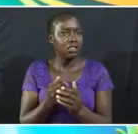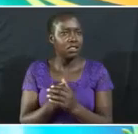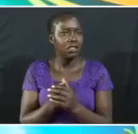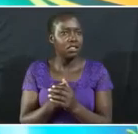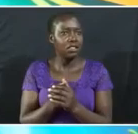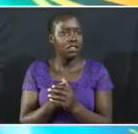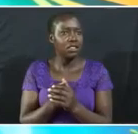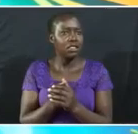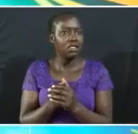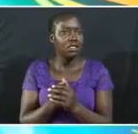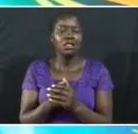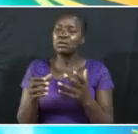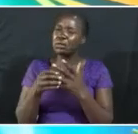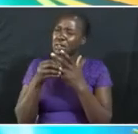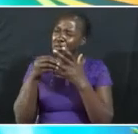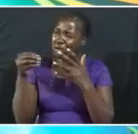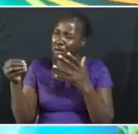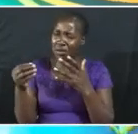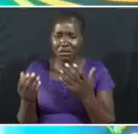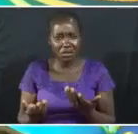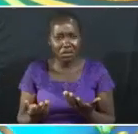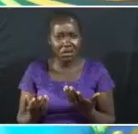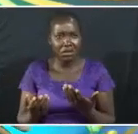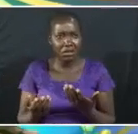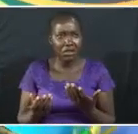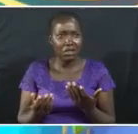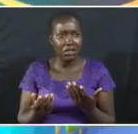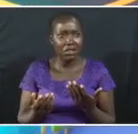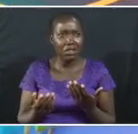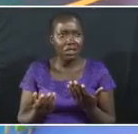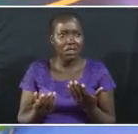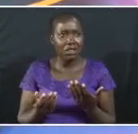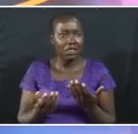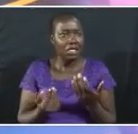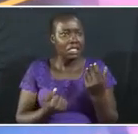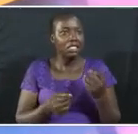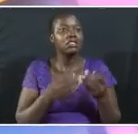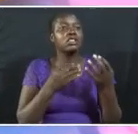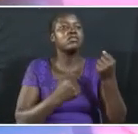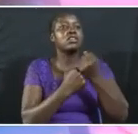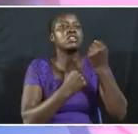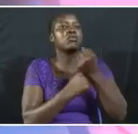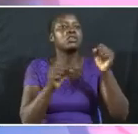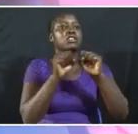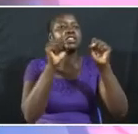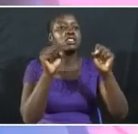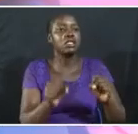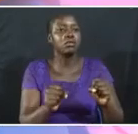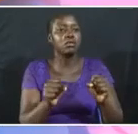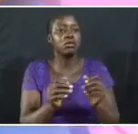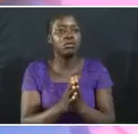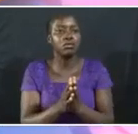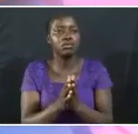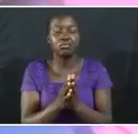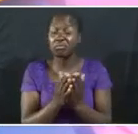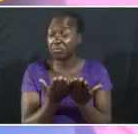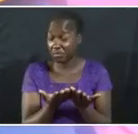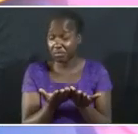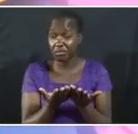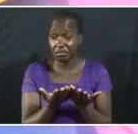He's going through a divorce. Get him or her a support system to handle it.